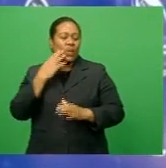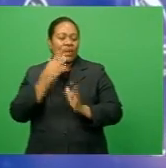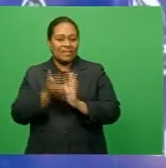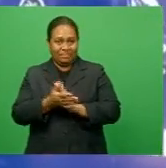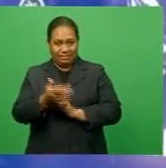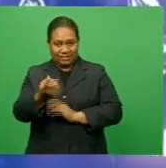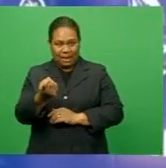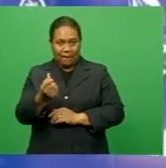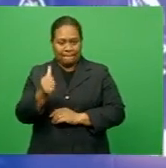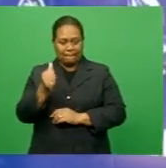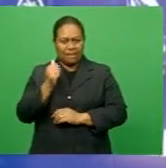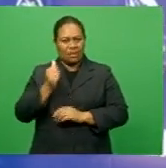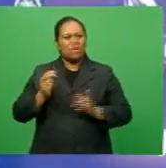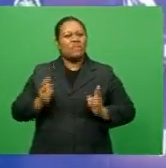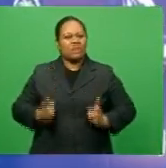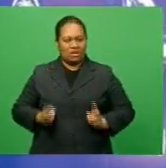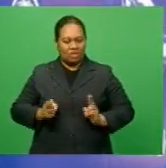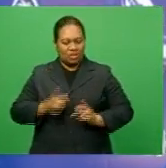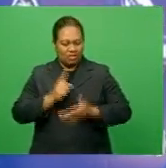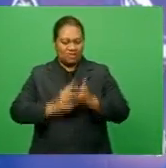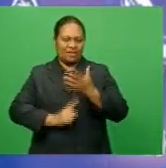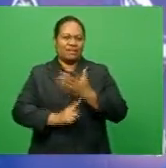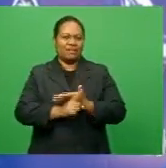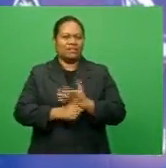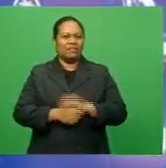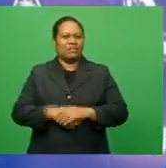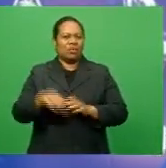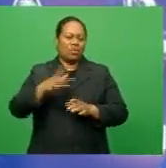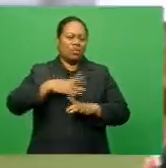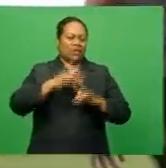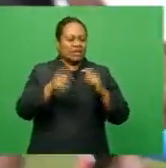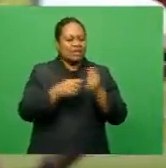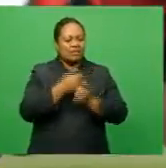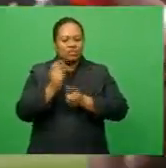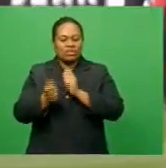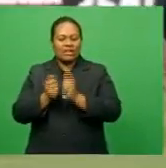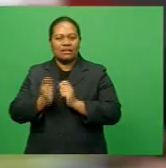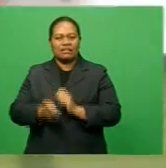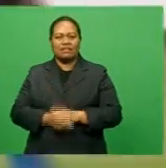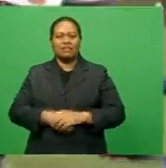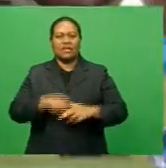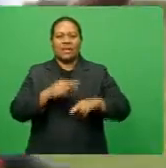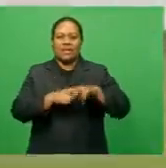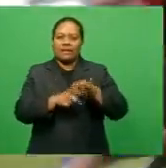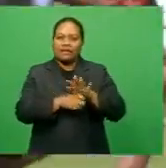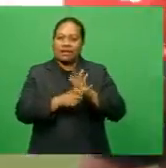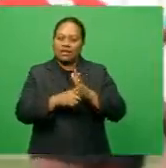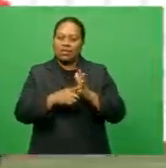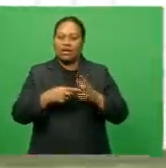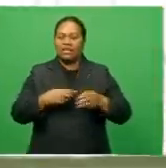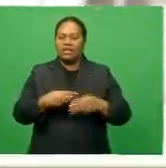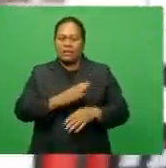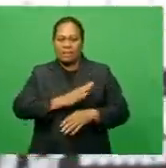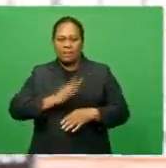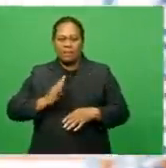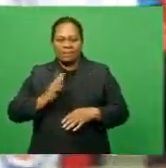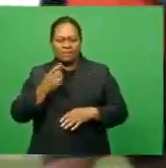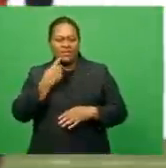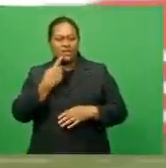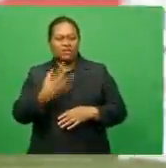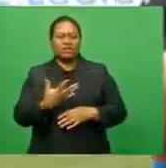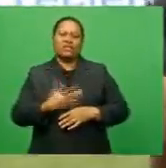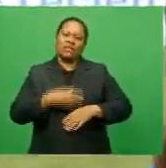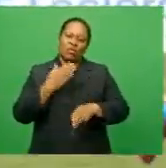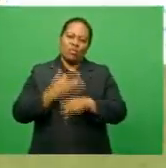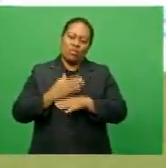the normal thing applies. They have to be in quarantine, they have to be tested. The FRU and team management are optimistic that everything will work out